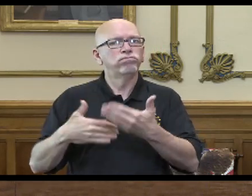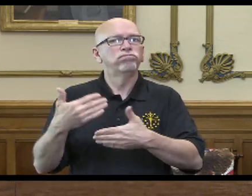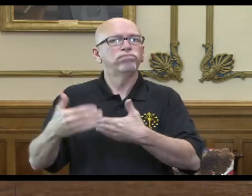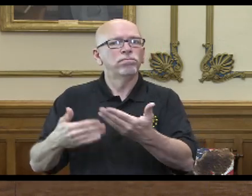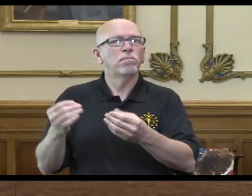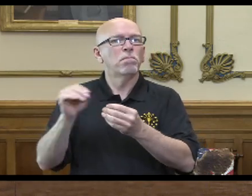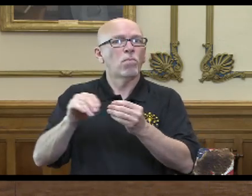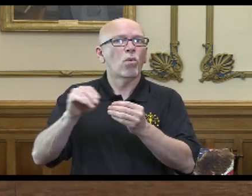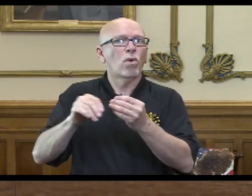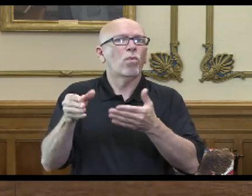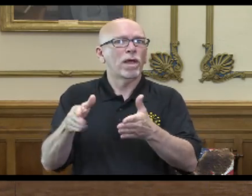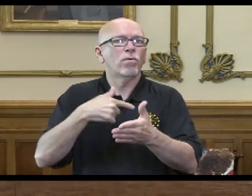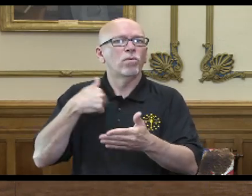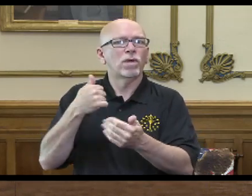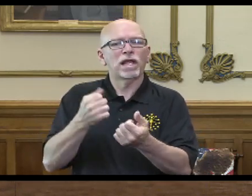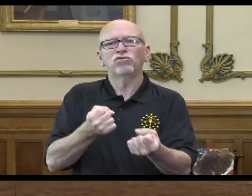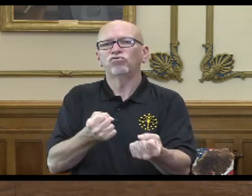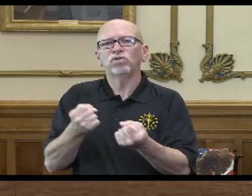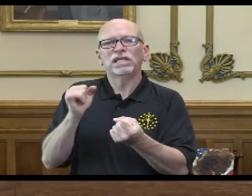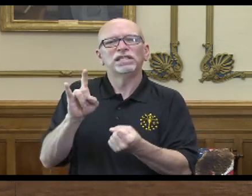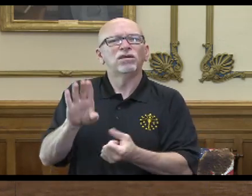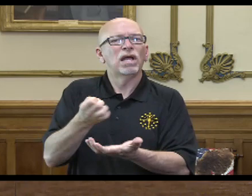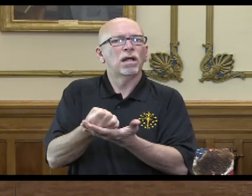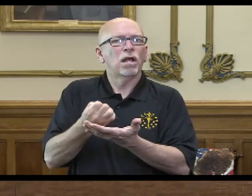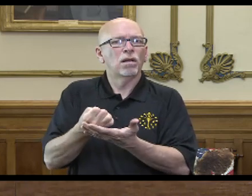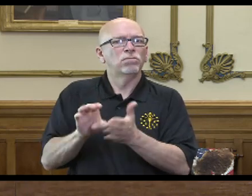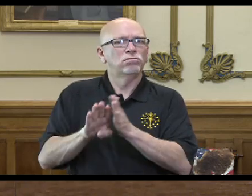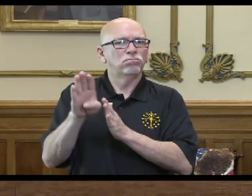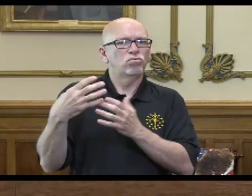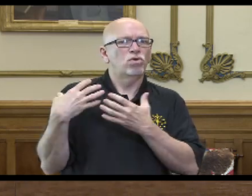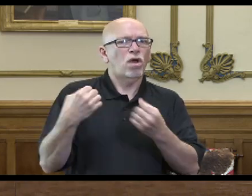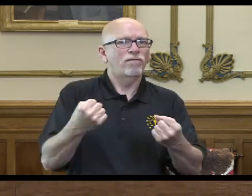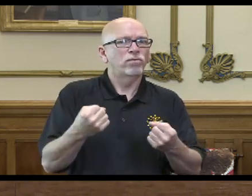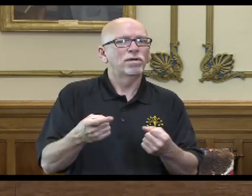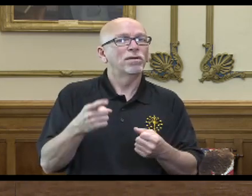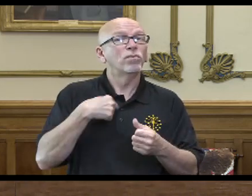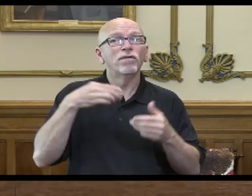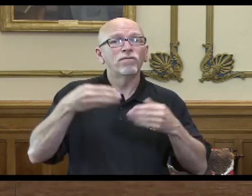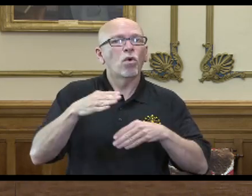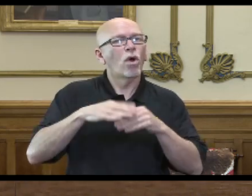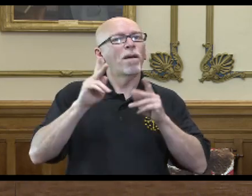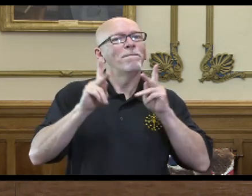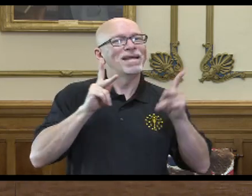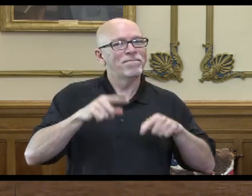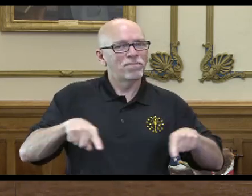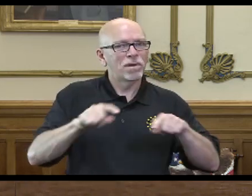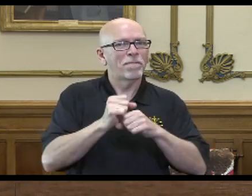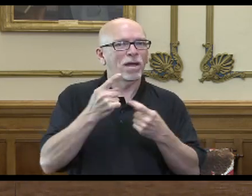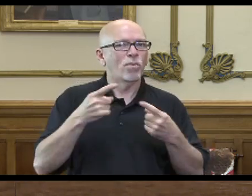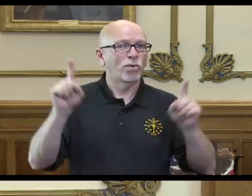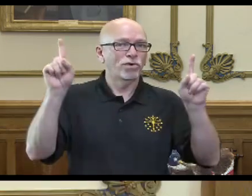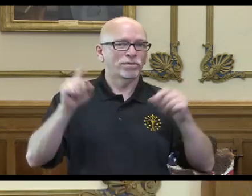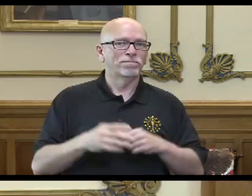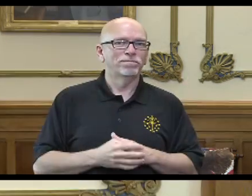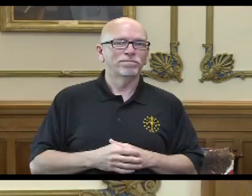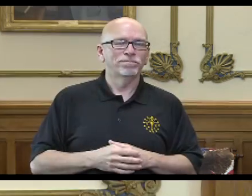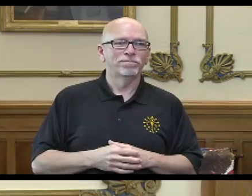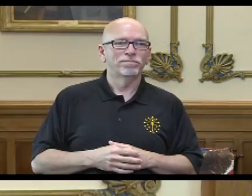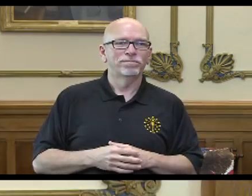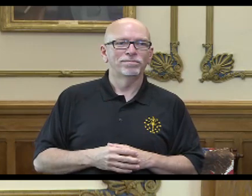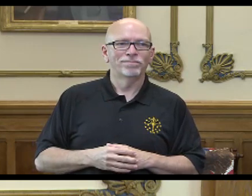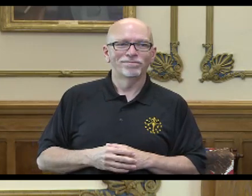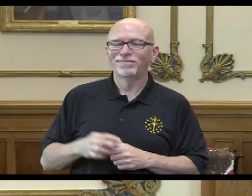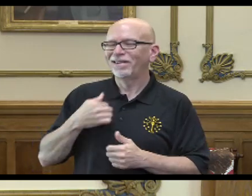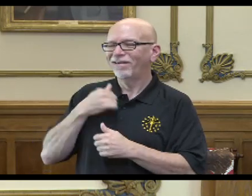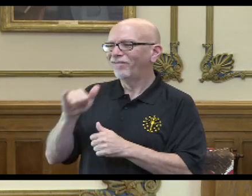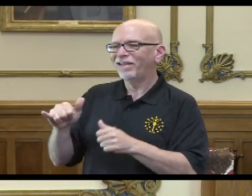more ways we can strengthen Indiana's economic recovery by focusing on the people who make it work. I love it how you say